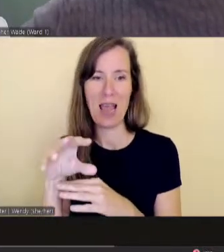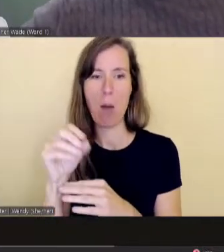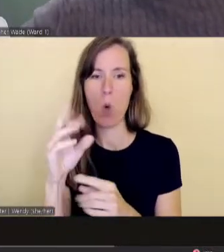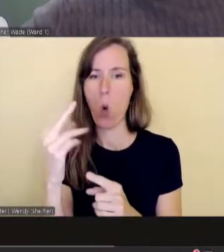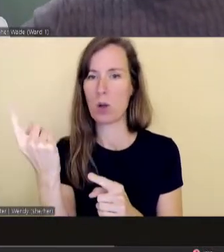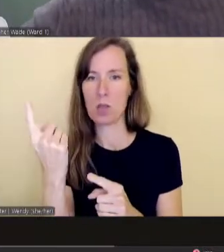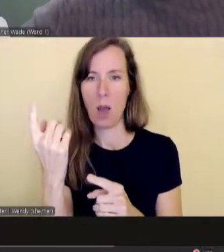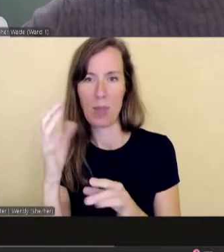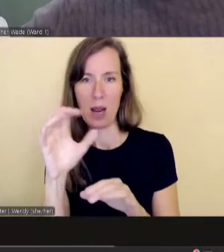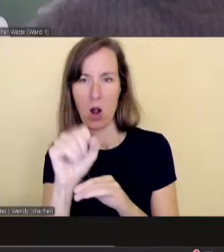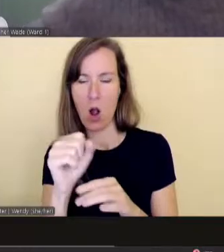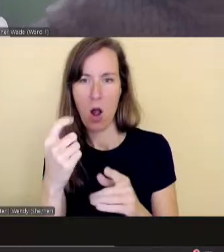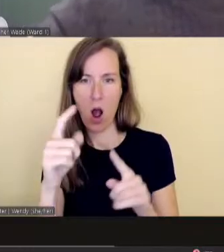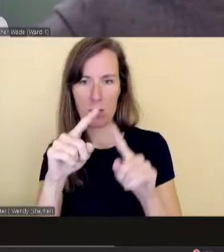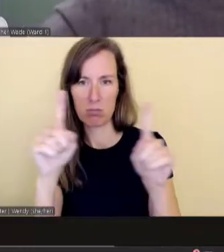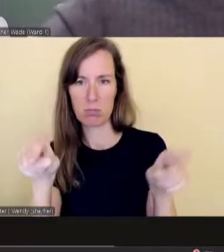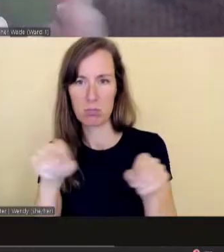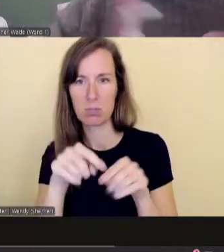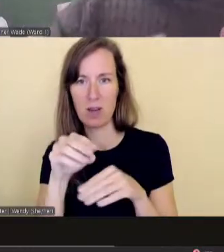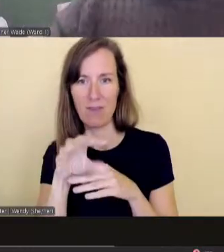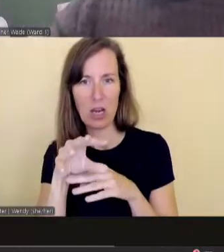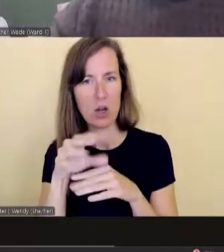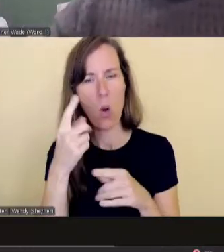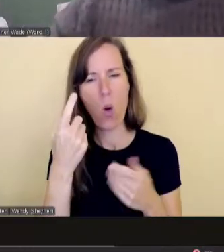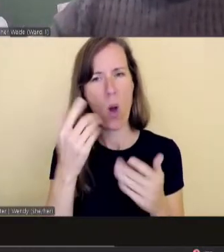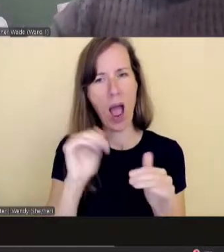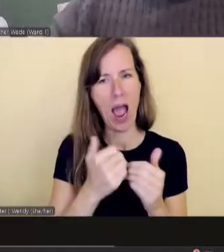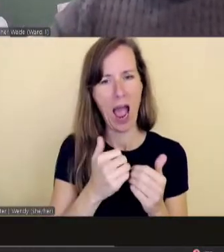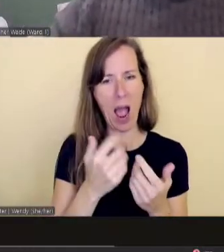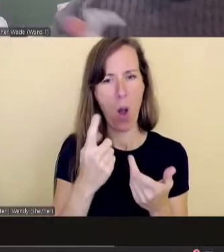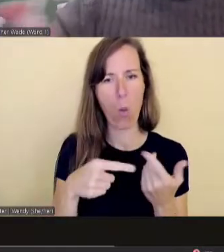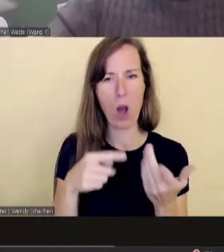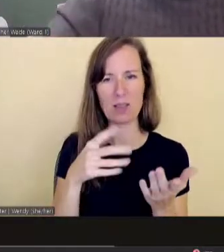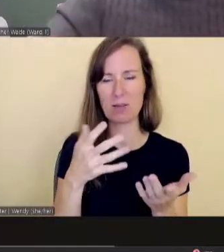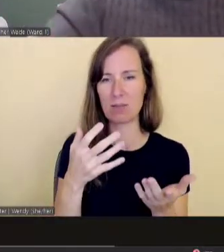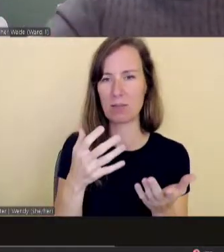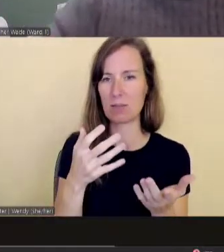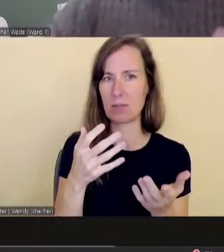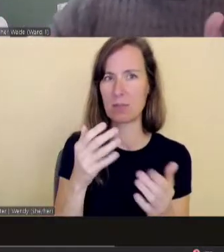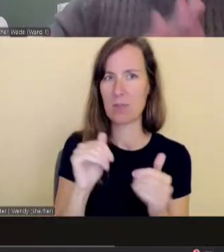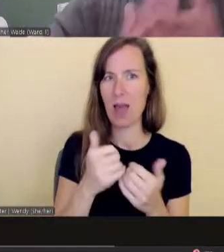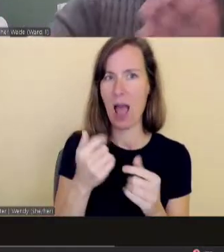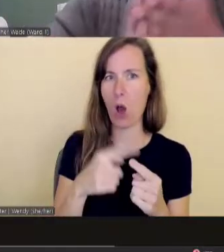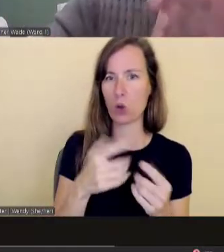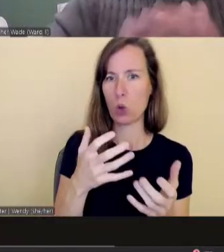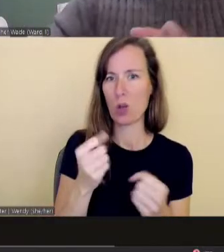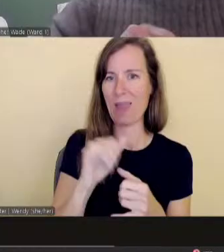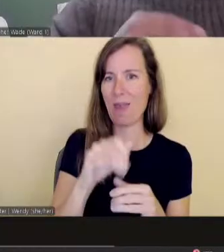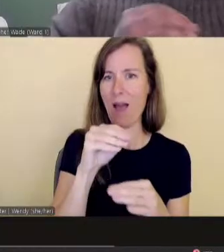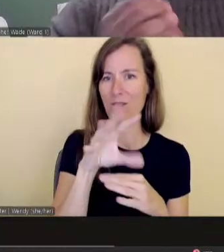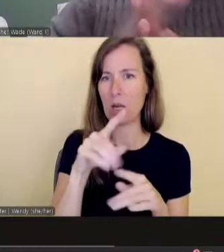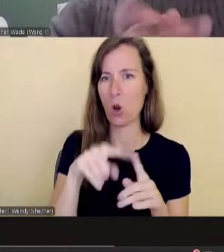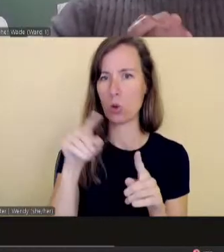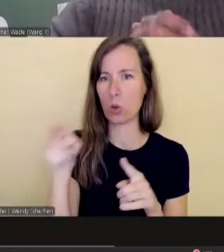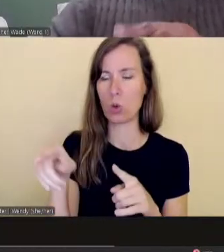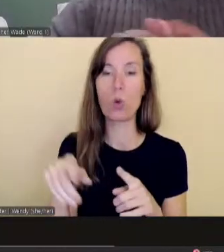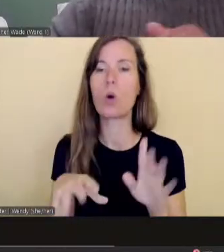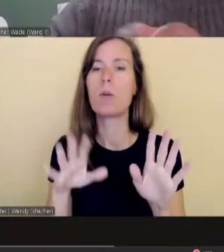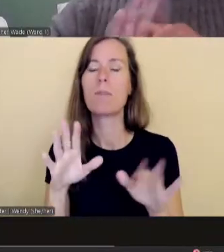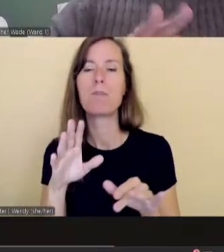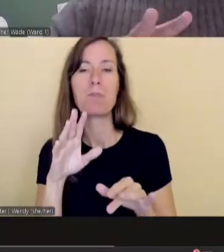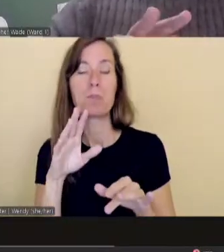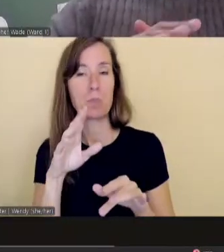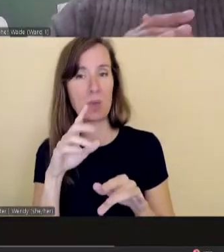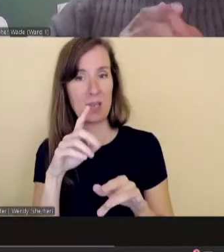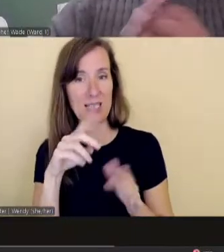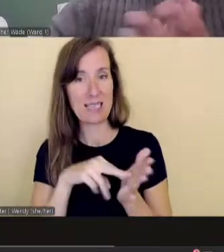for getting that to you? The standard practice would be to call 911, like anything else.